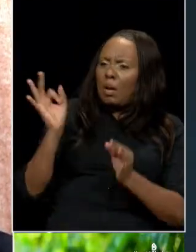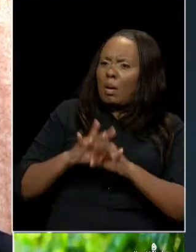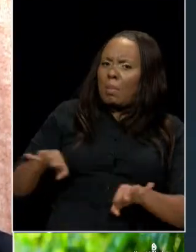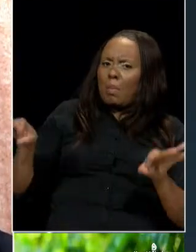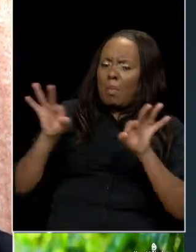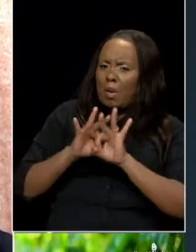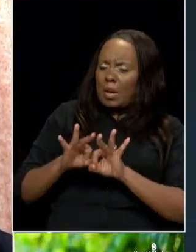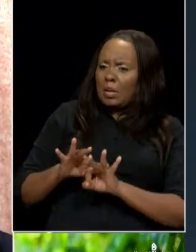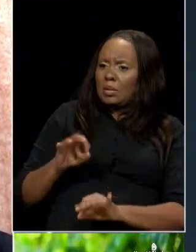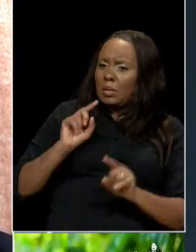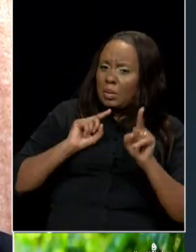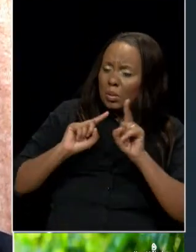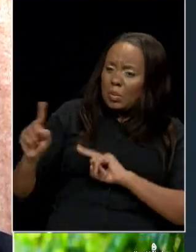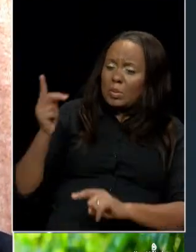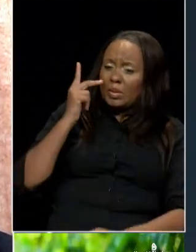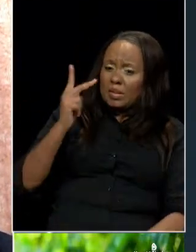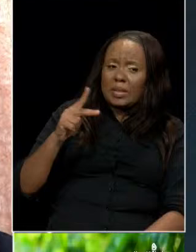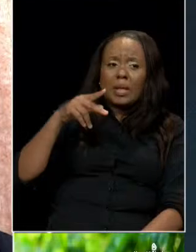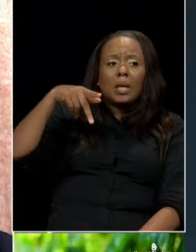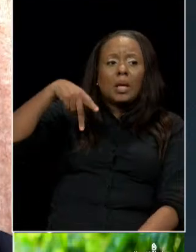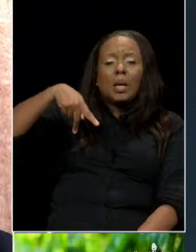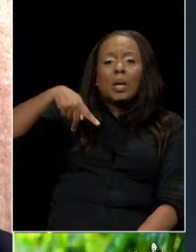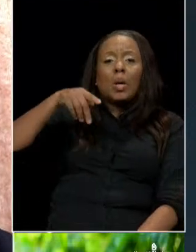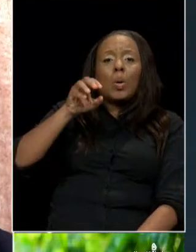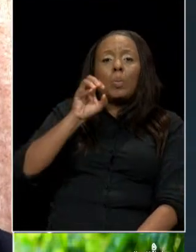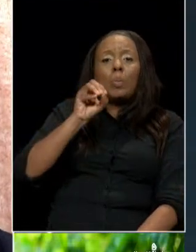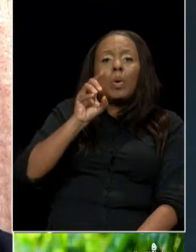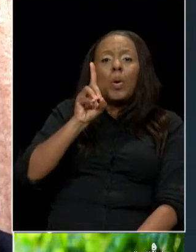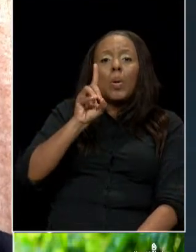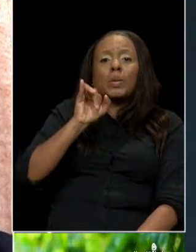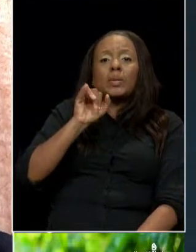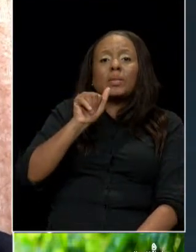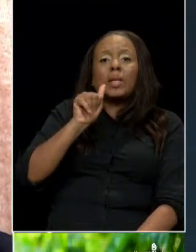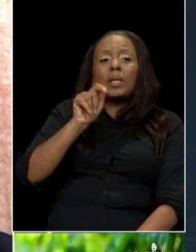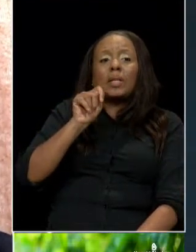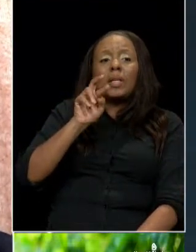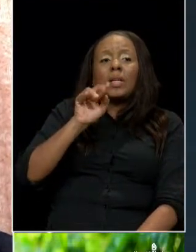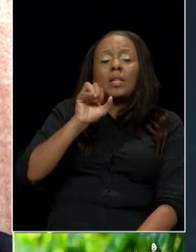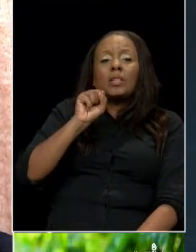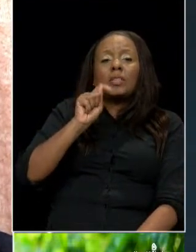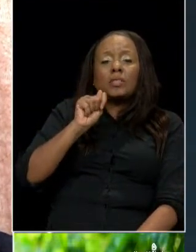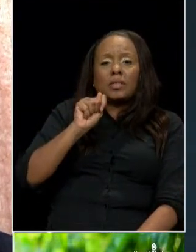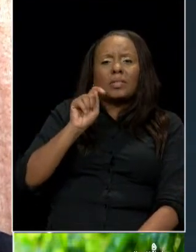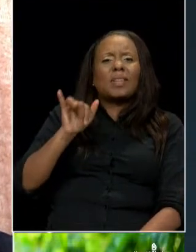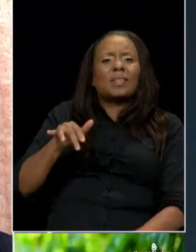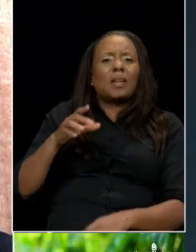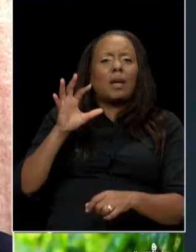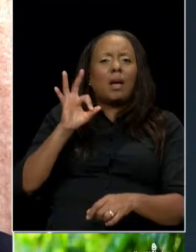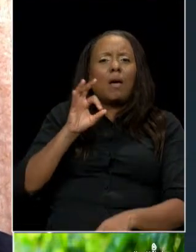important to see a podiatrist and how easy is it to do so. And early.